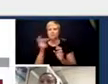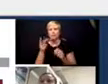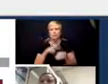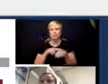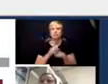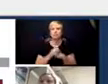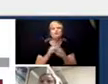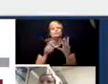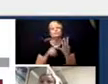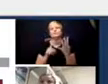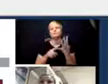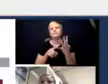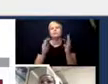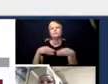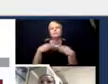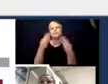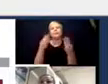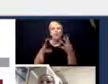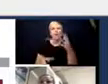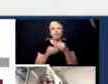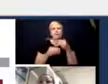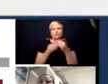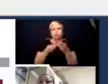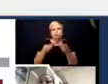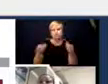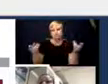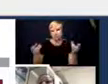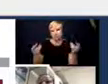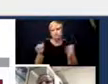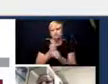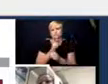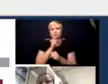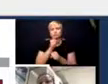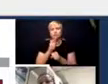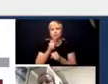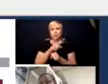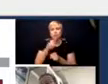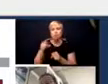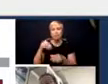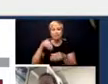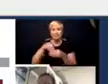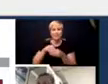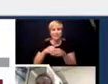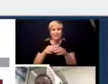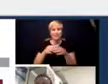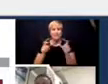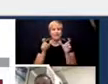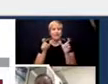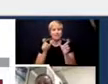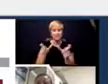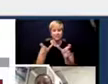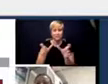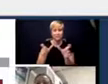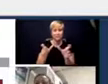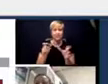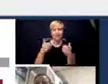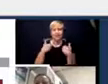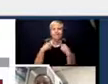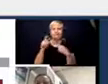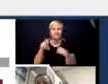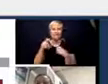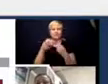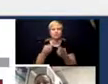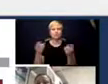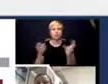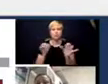that we provide additional resources to make sure that those who are in isolation and quarantine have the necessary resources to stay